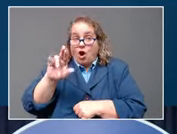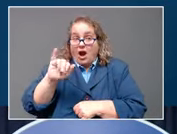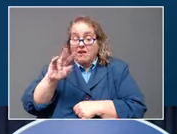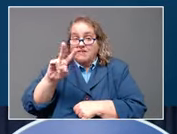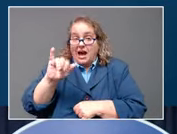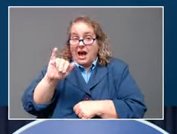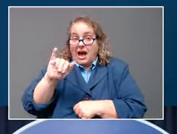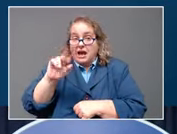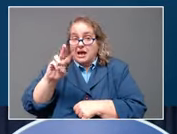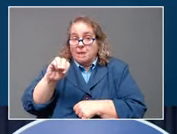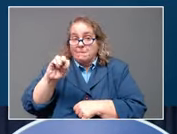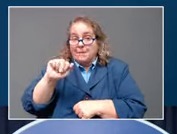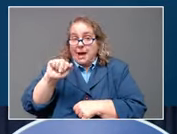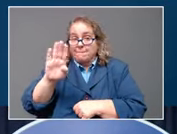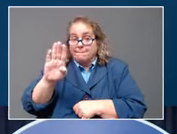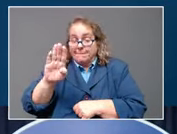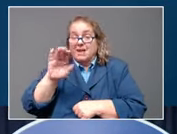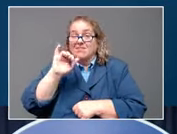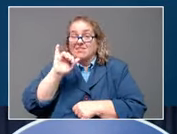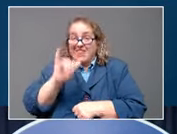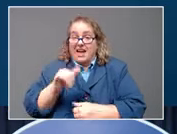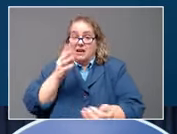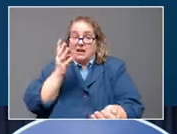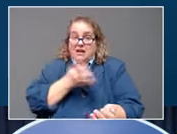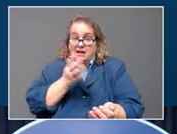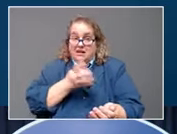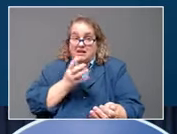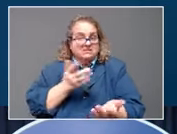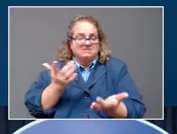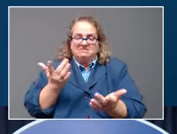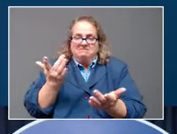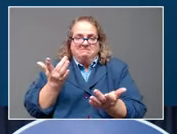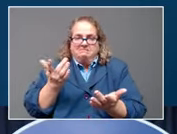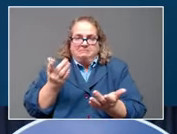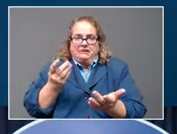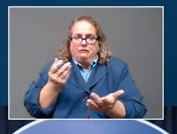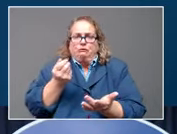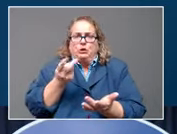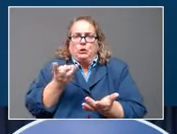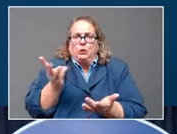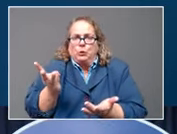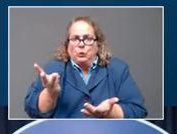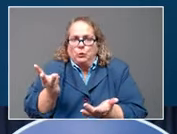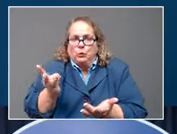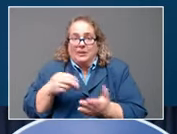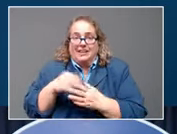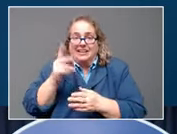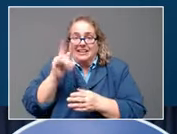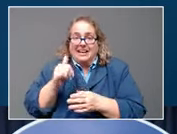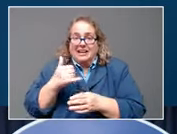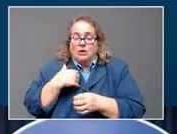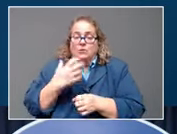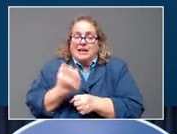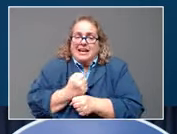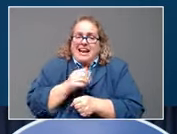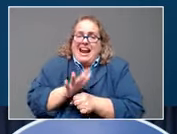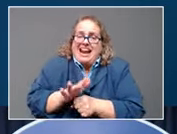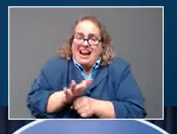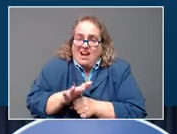monoclonal antibody available, is scant. Its supply is scant. In Kentucky, we are receiving enough sotrovimab this